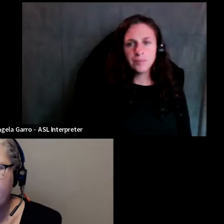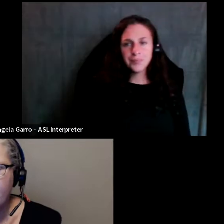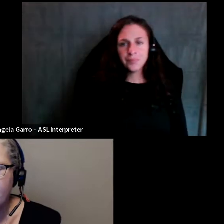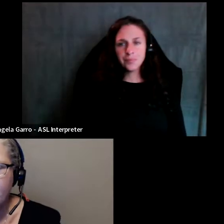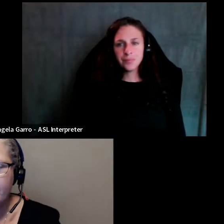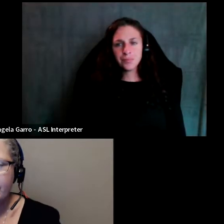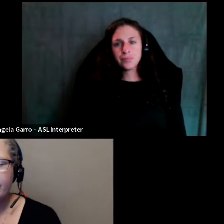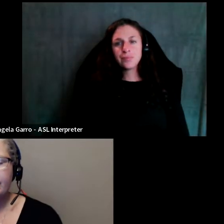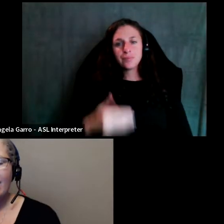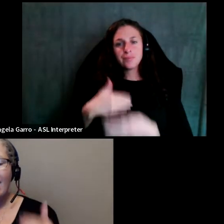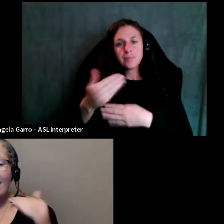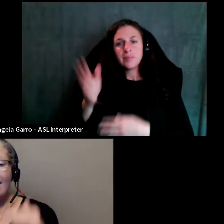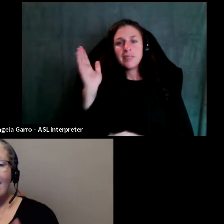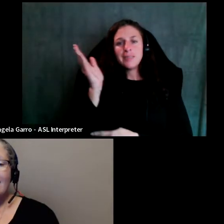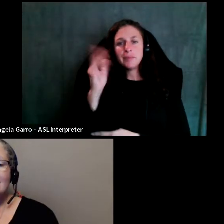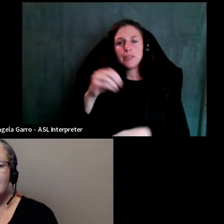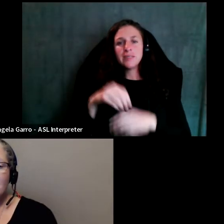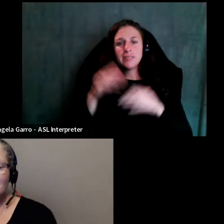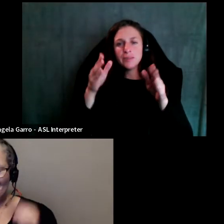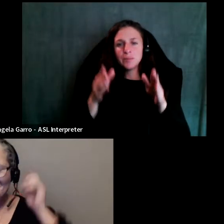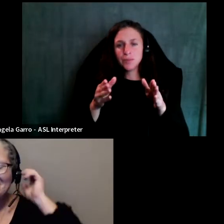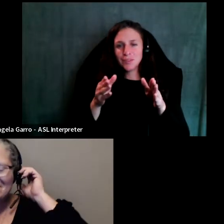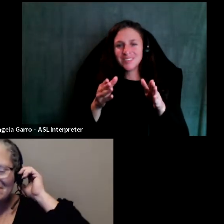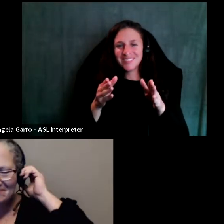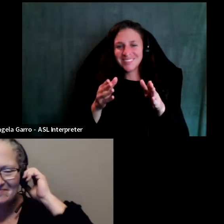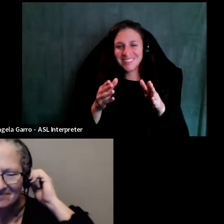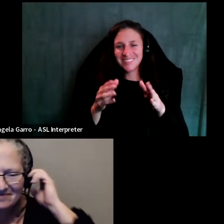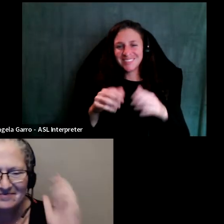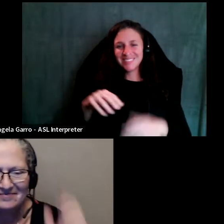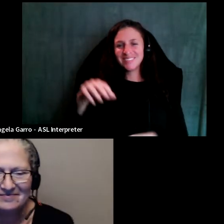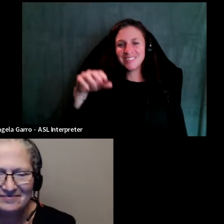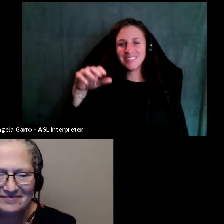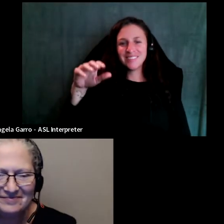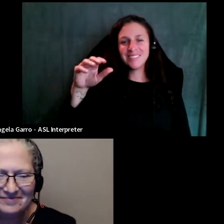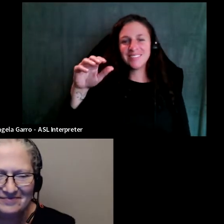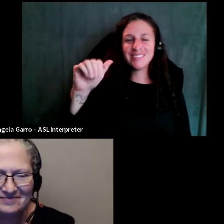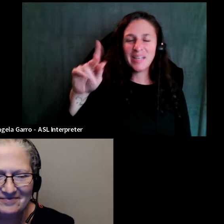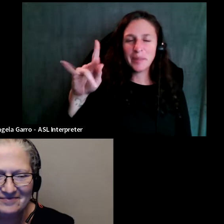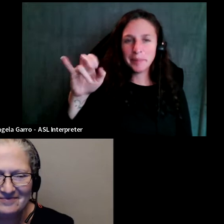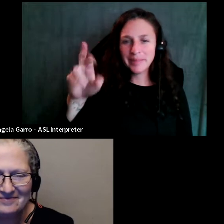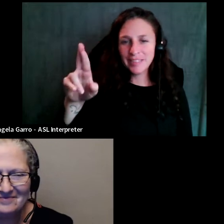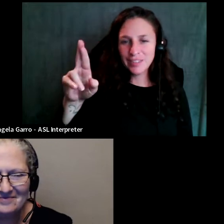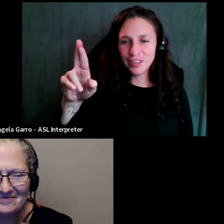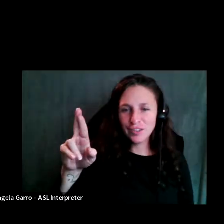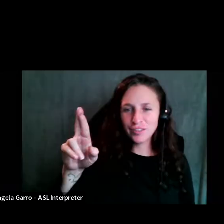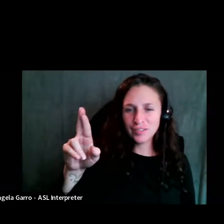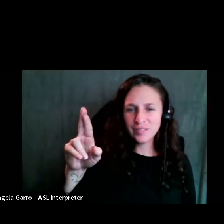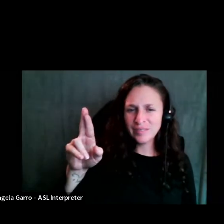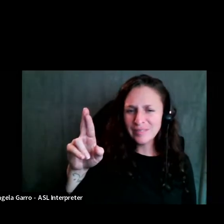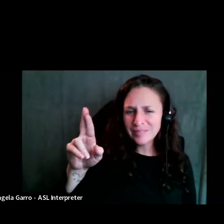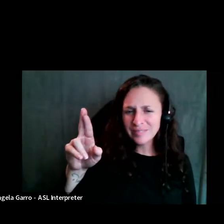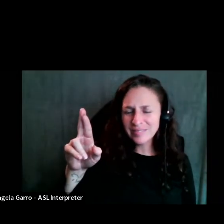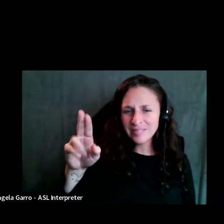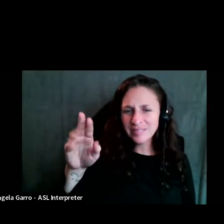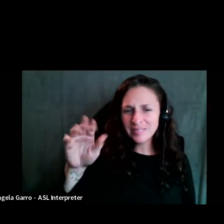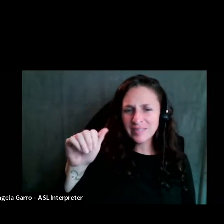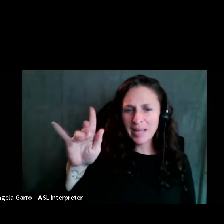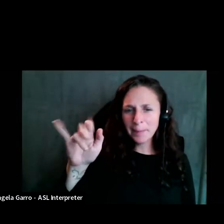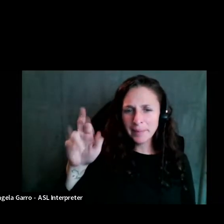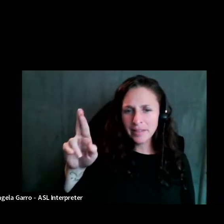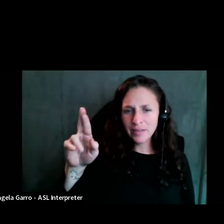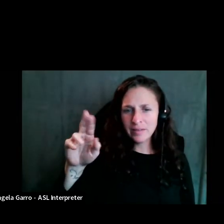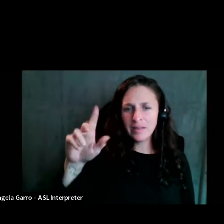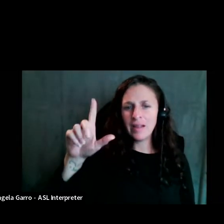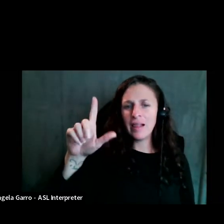Our next speaker in person is Abir Alafifi. I hope I got that right. Please correct me. Abir